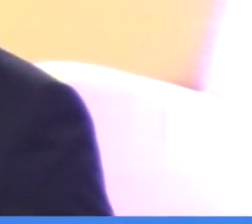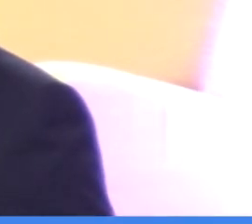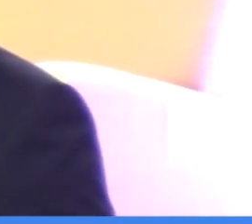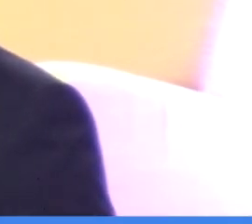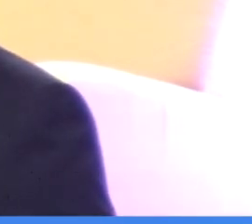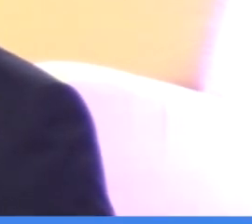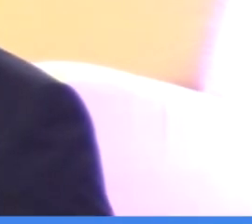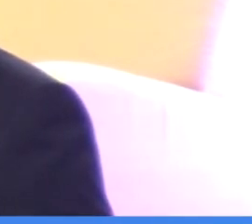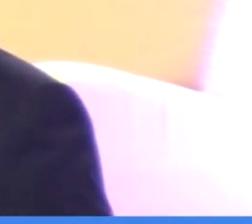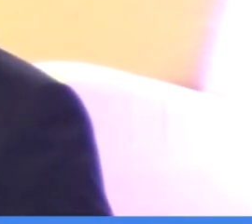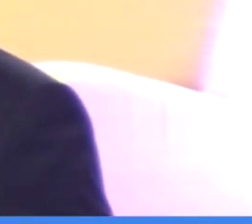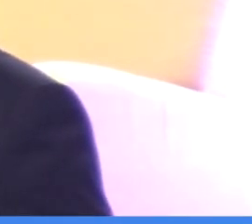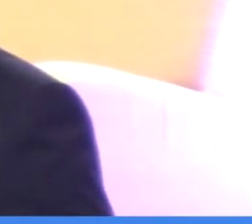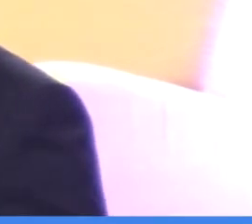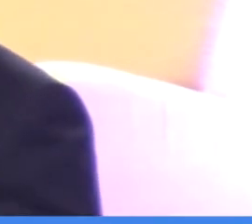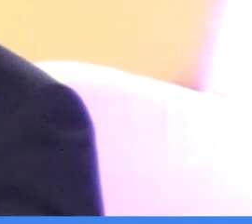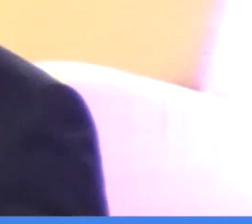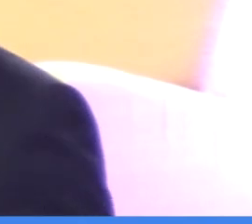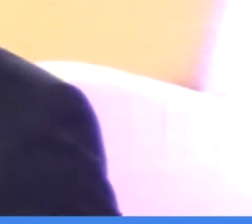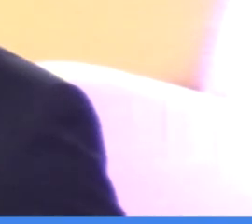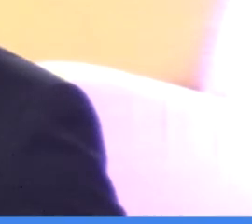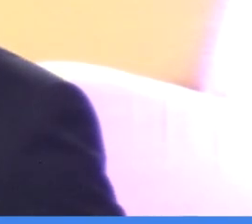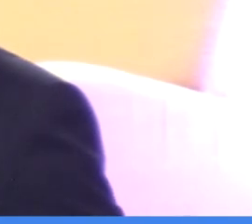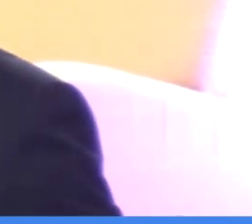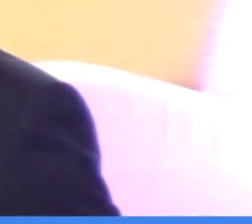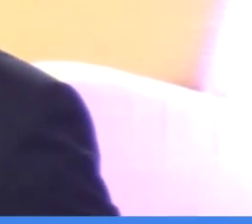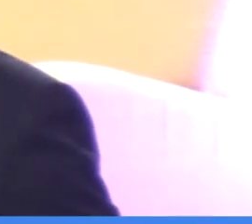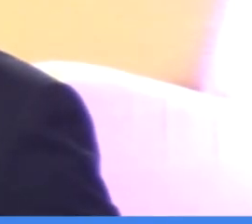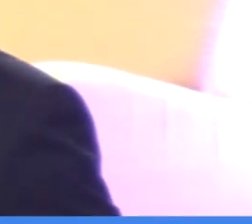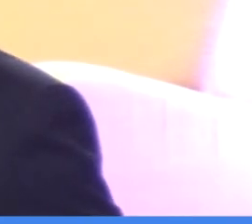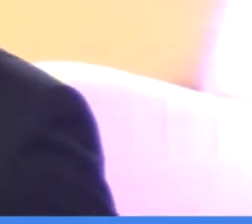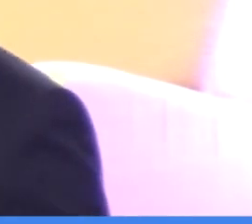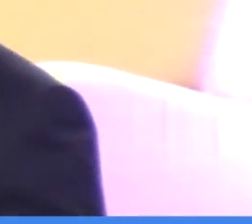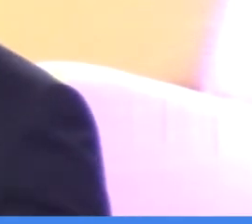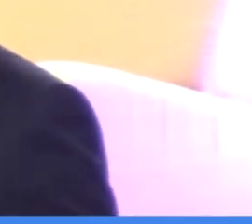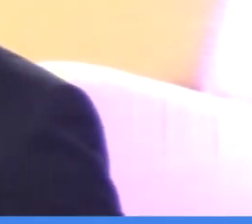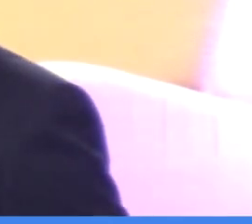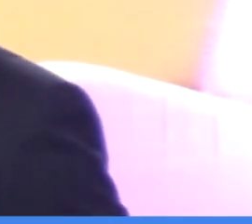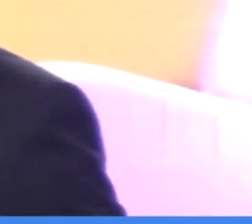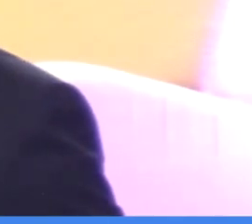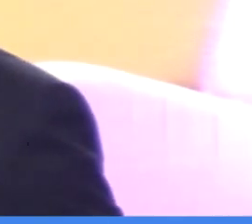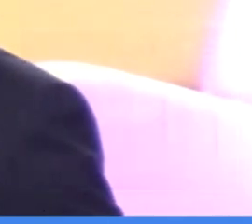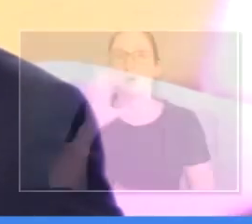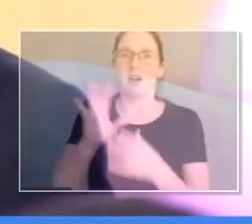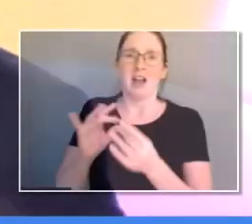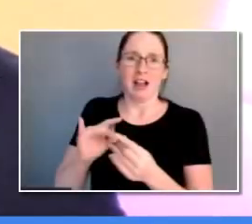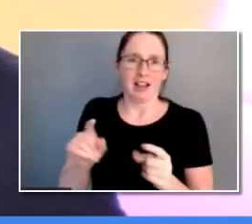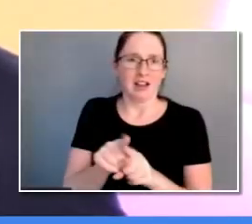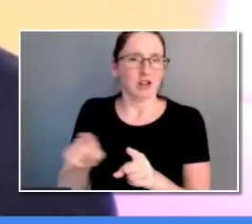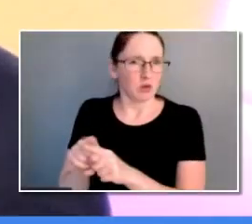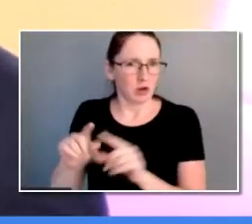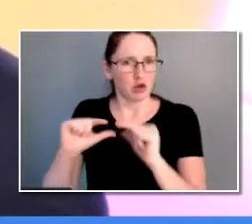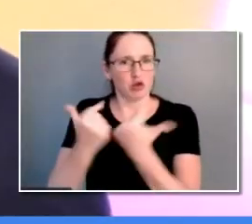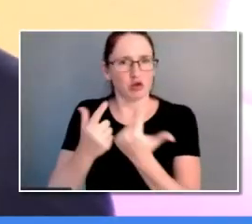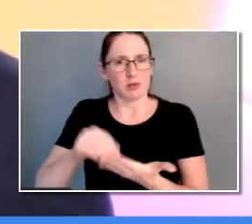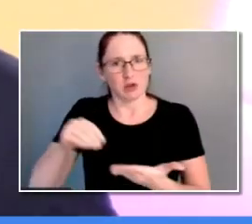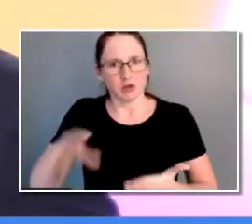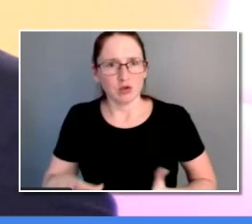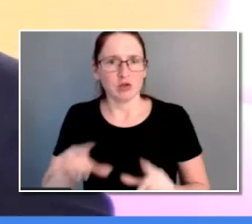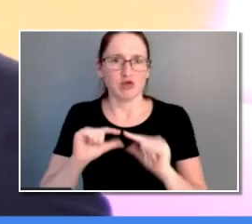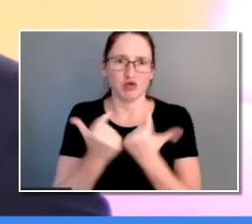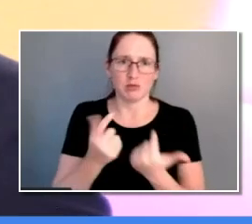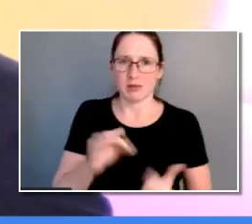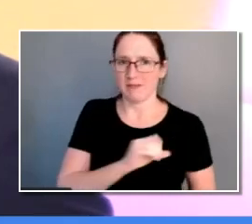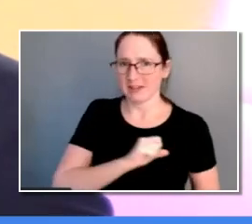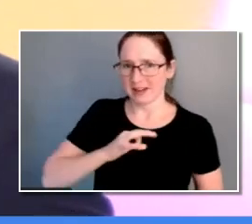work and recognize what is a program within the Seattle colleges. We're going to highlight as well a group of students, some faculty,